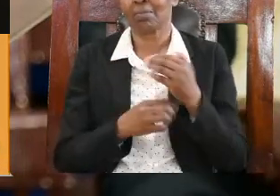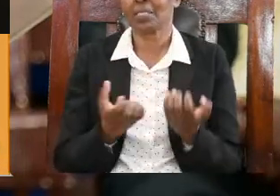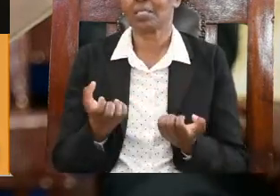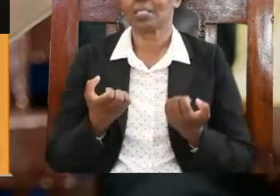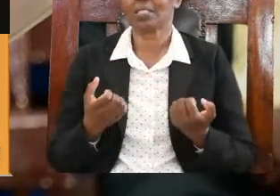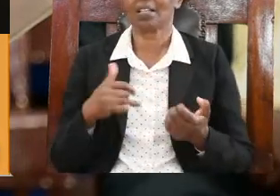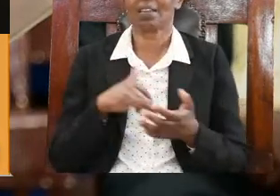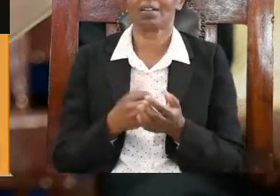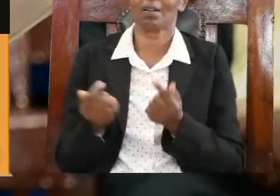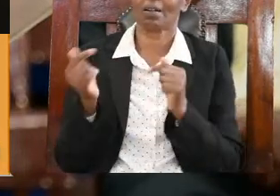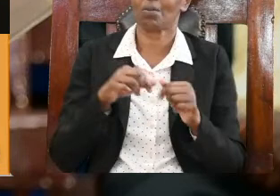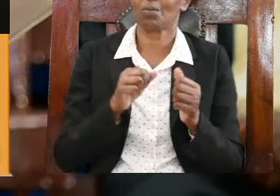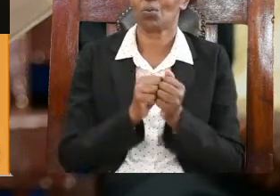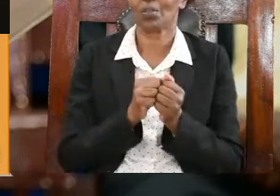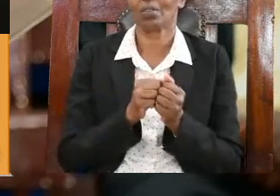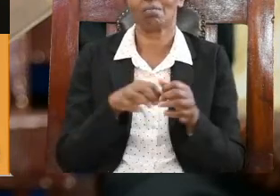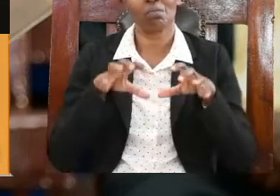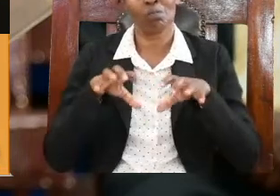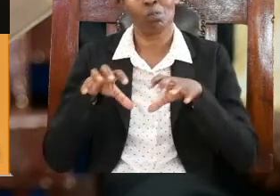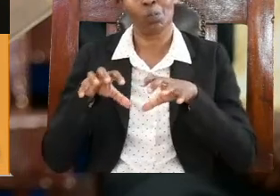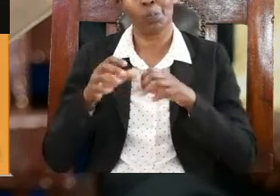with suffering.